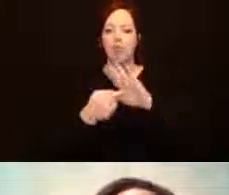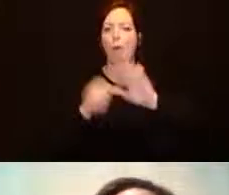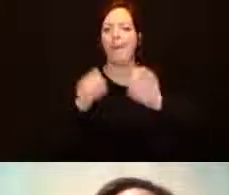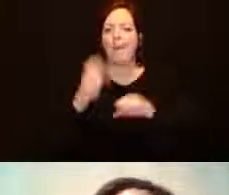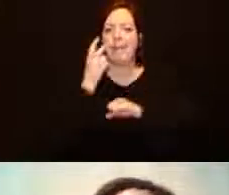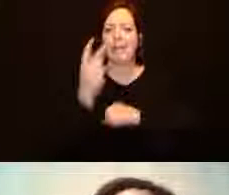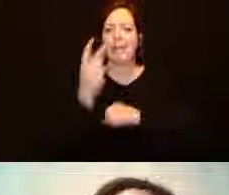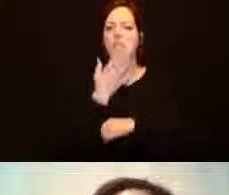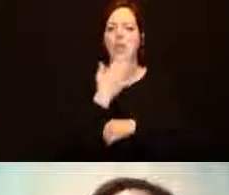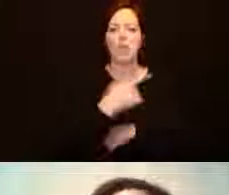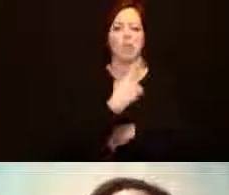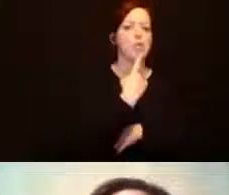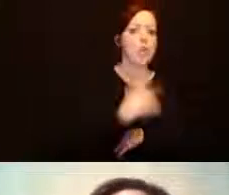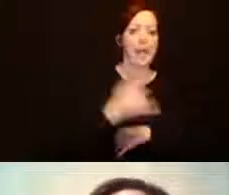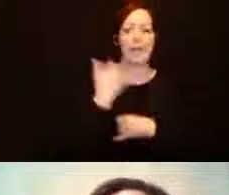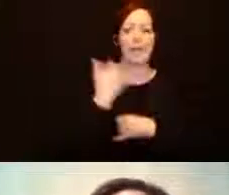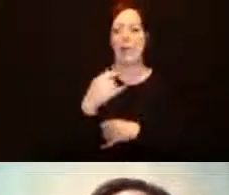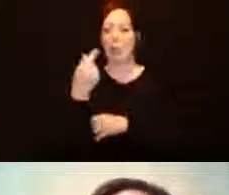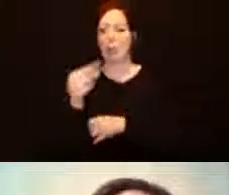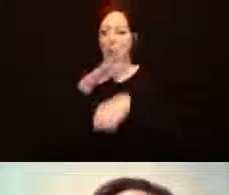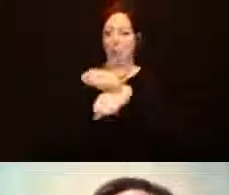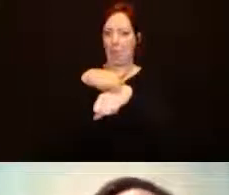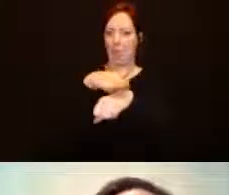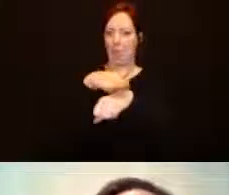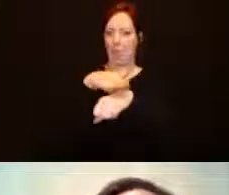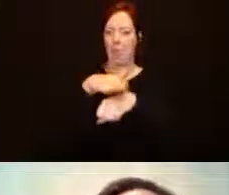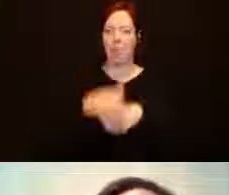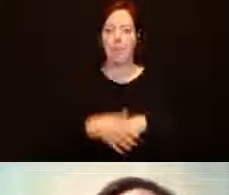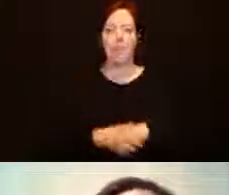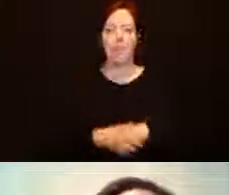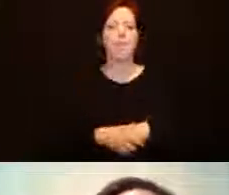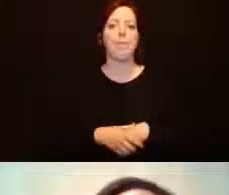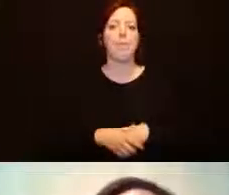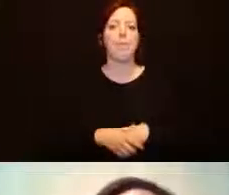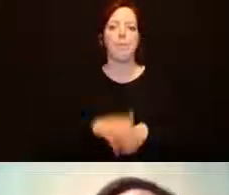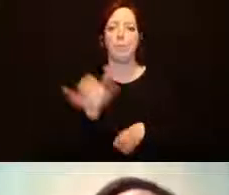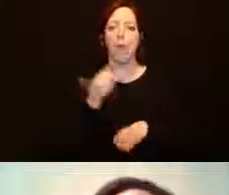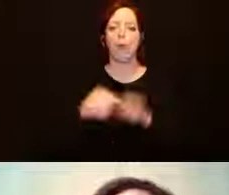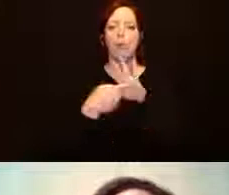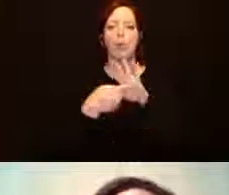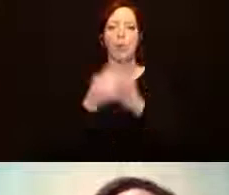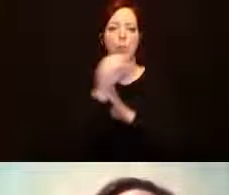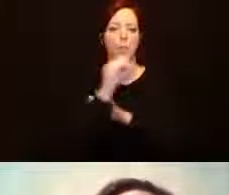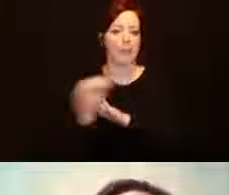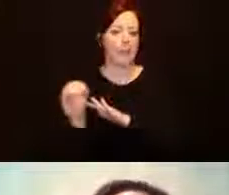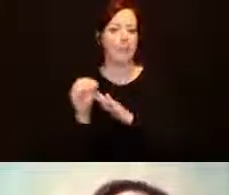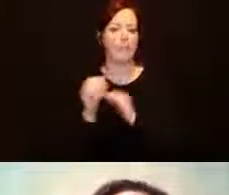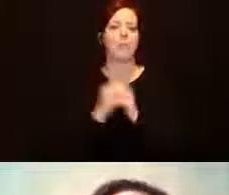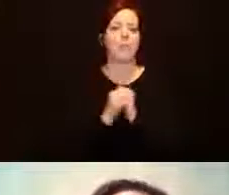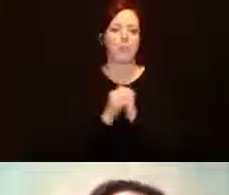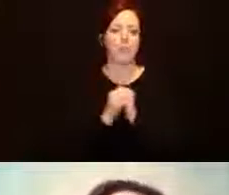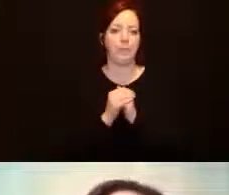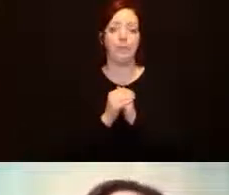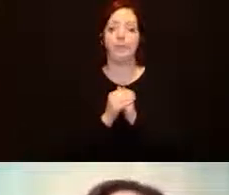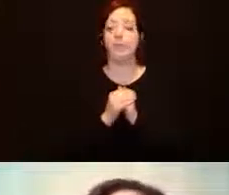and will give us also a percentage in terms of numericals. This way, you will be knowing if you're getting